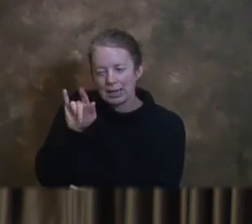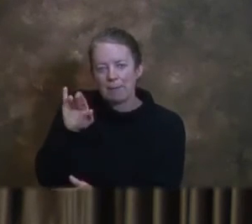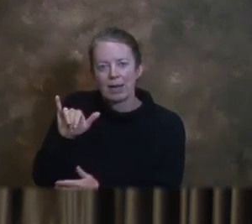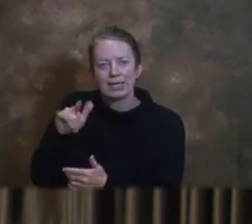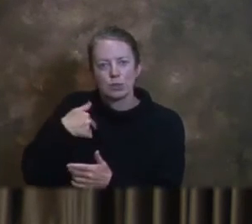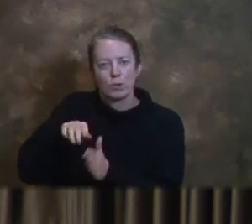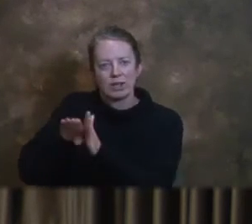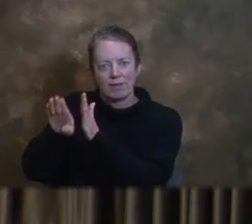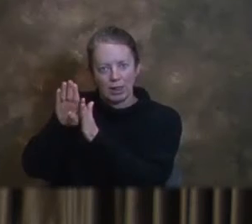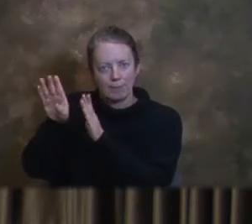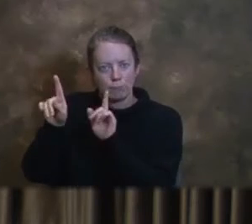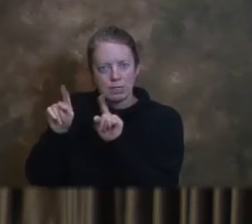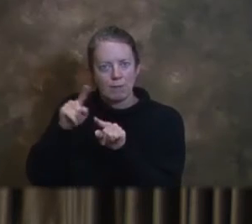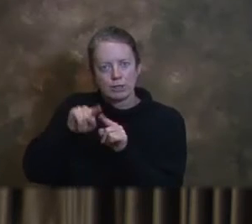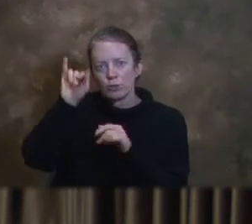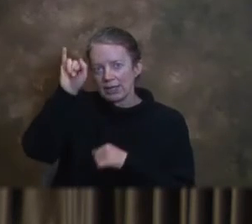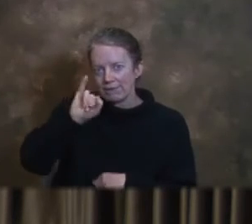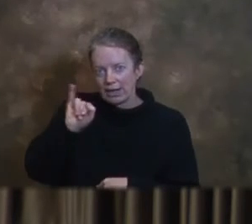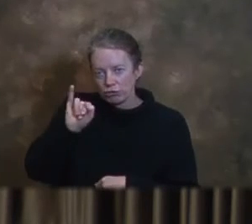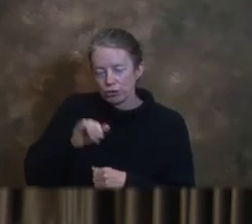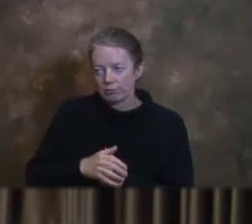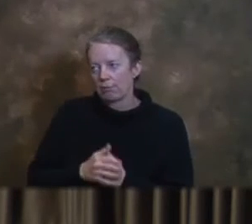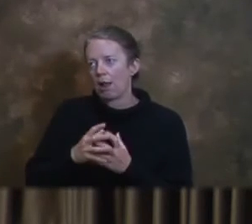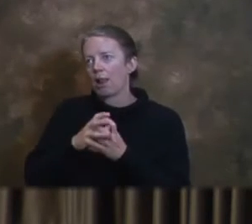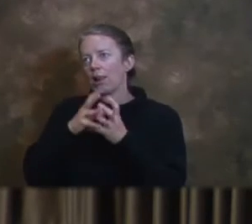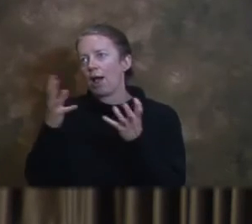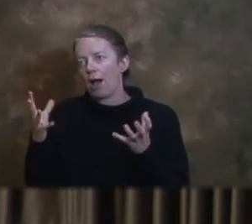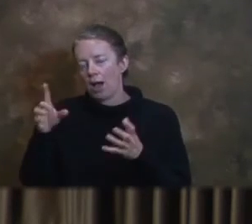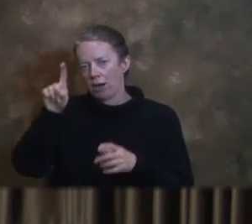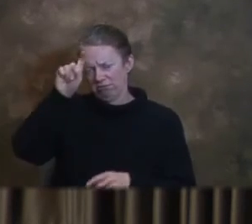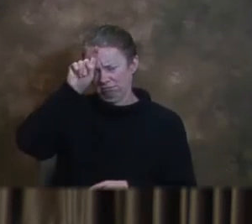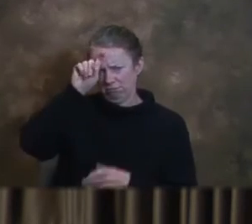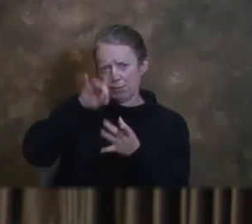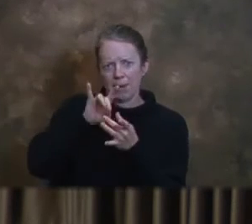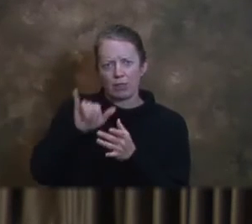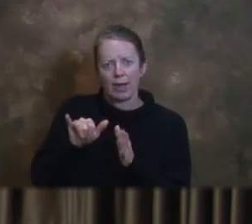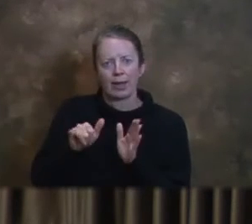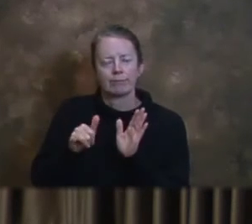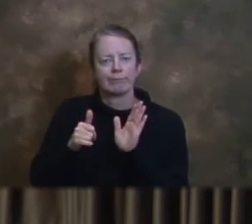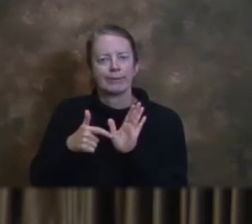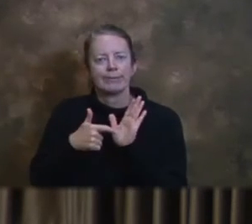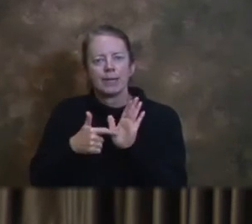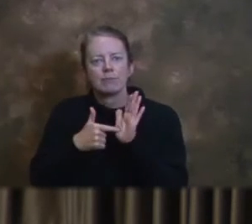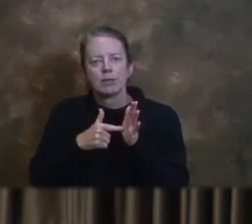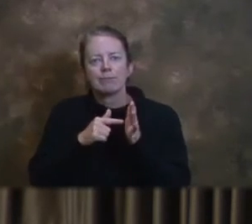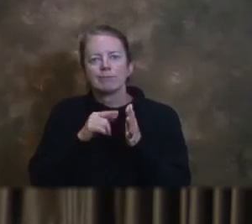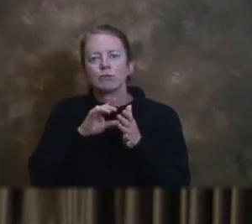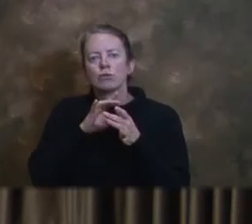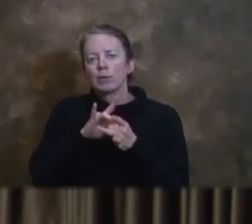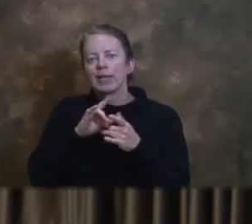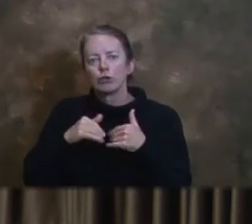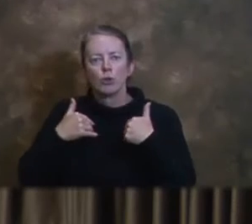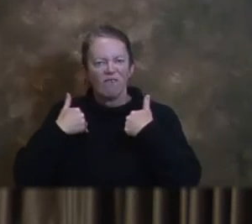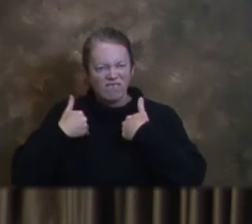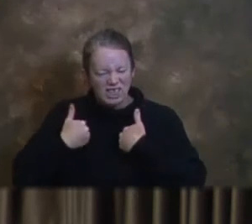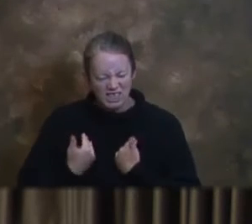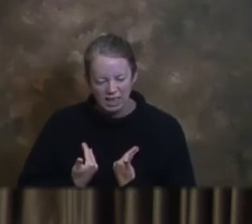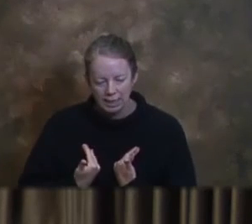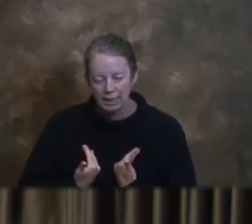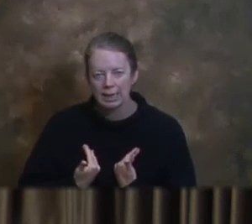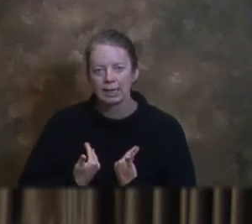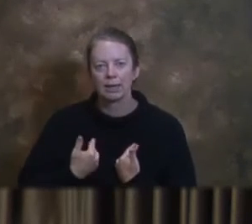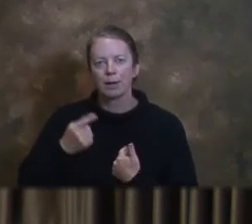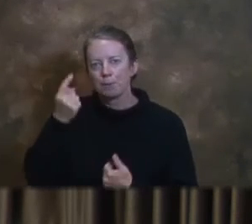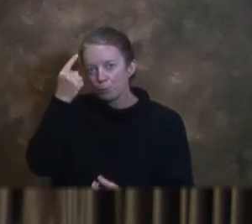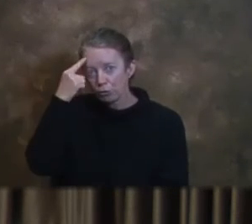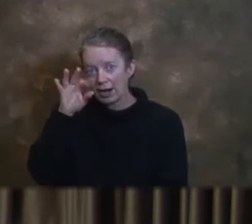response to the infection. Lots of questions about that. The typical symptoms involve fatigue, this COVID brain fog. I